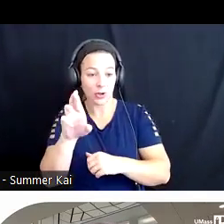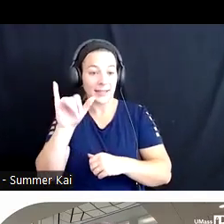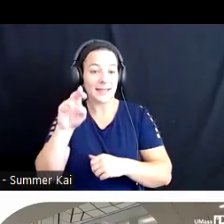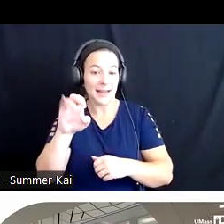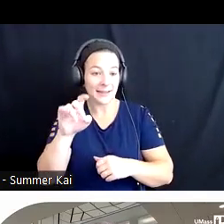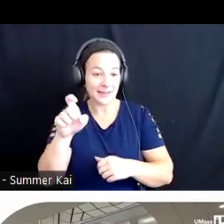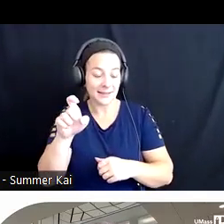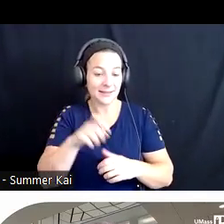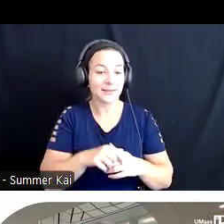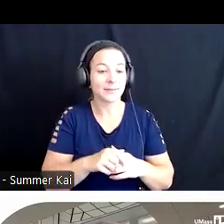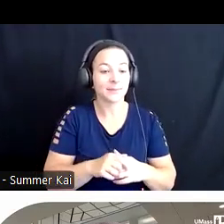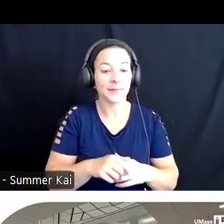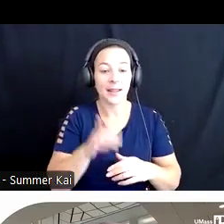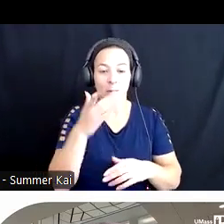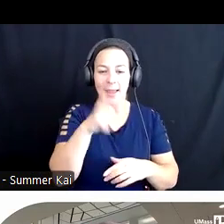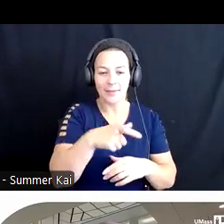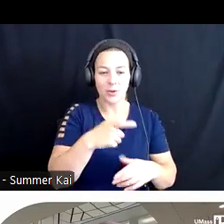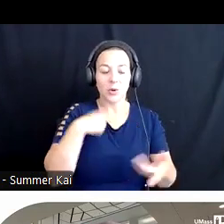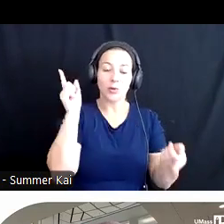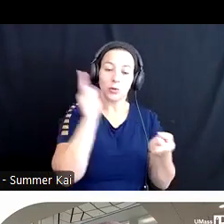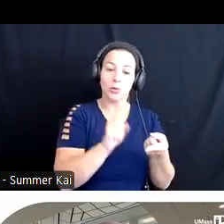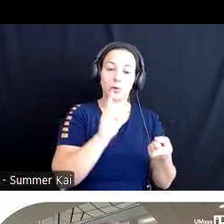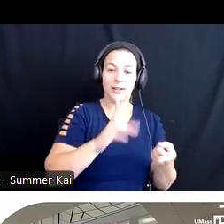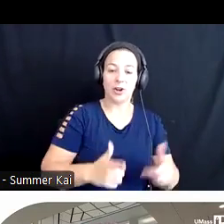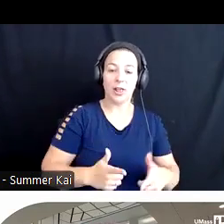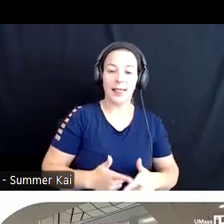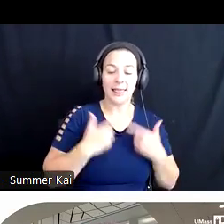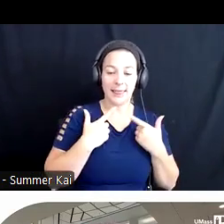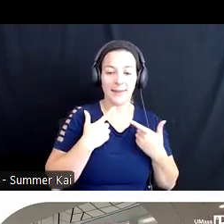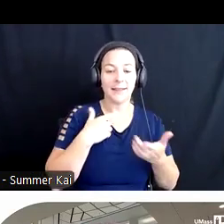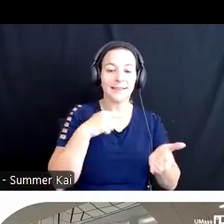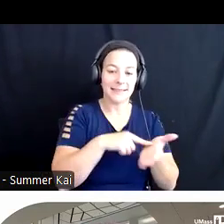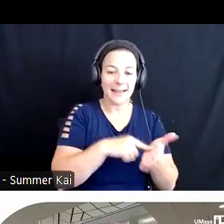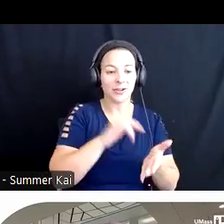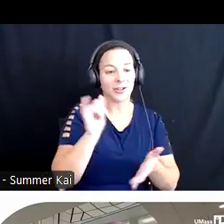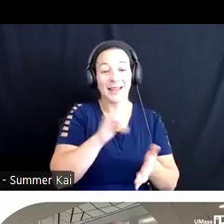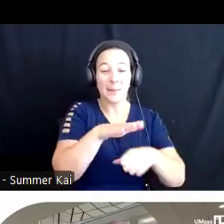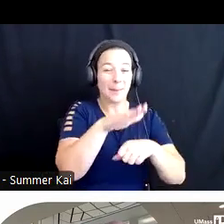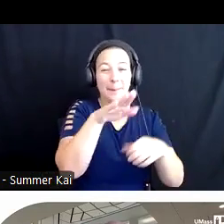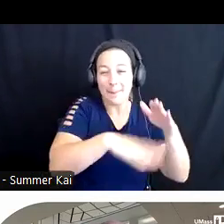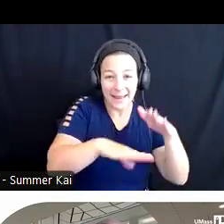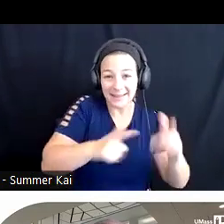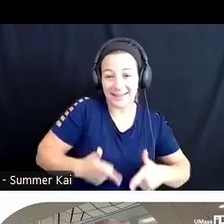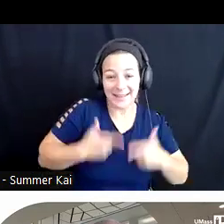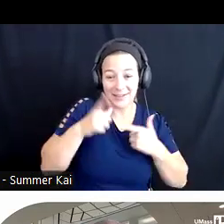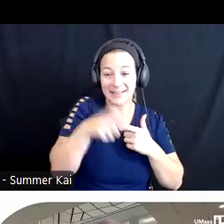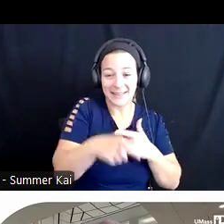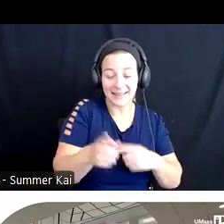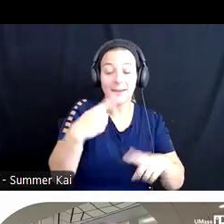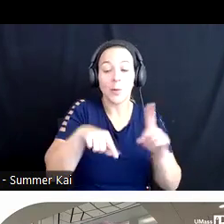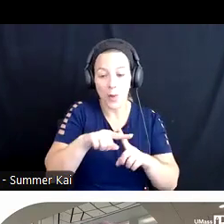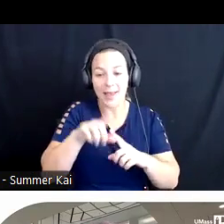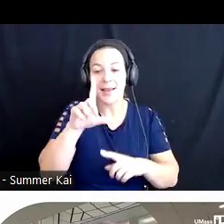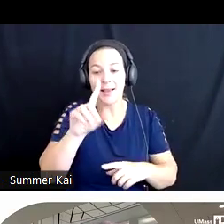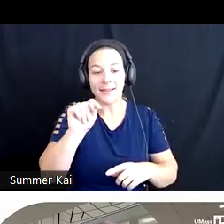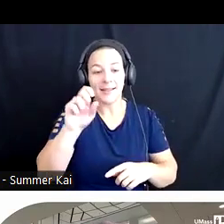their living standards. That means meaningfully reduce expenditures on basic living necessities if and when LTSS